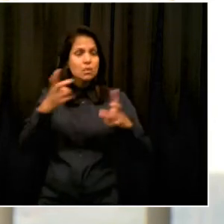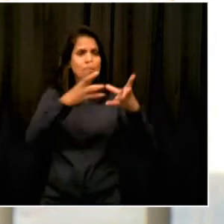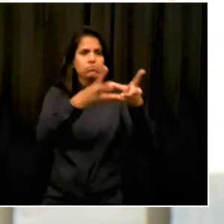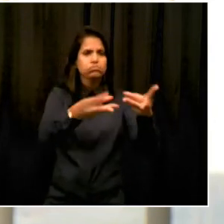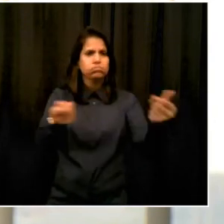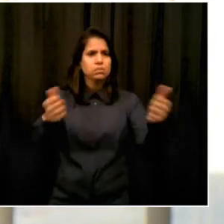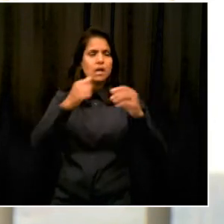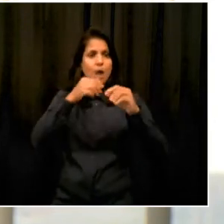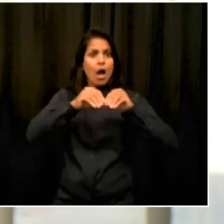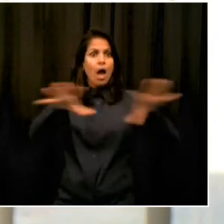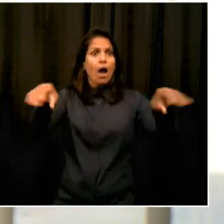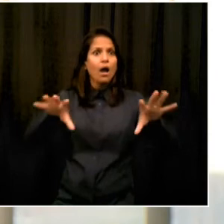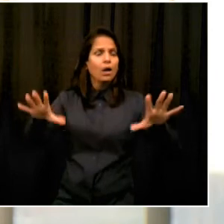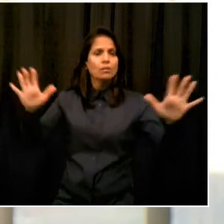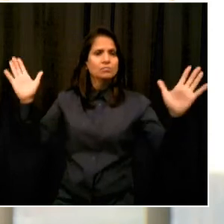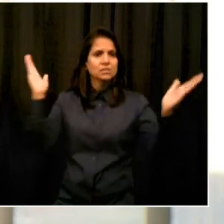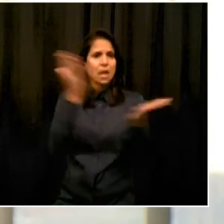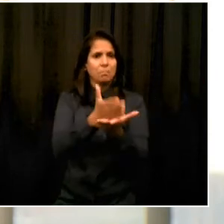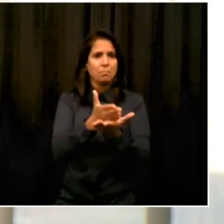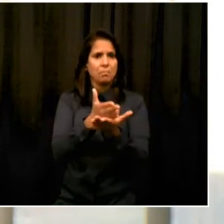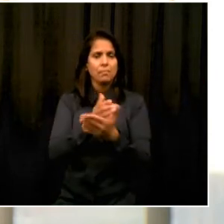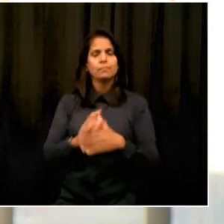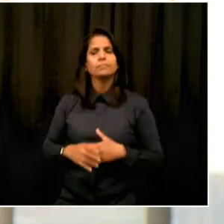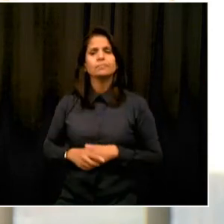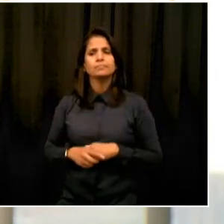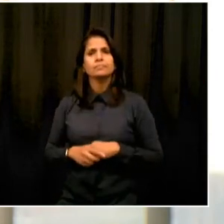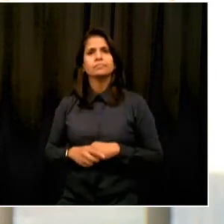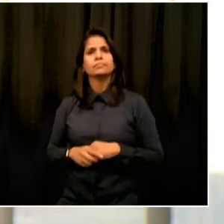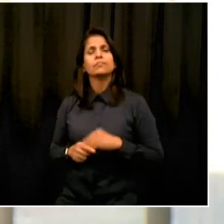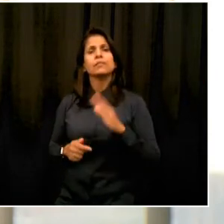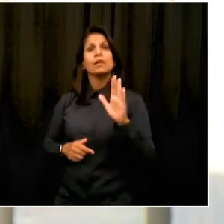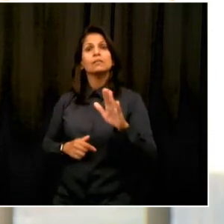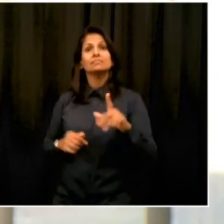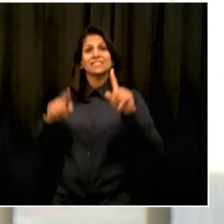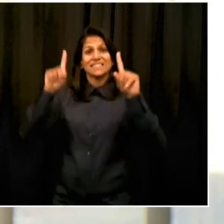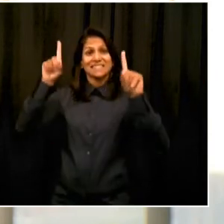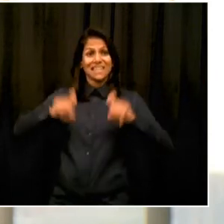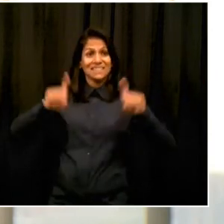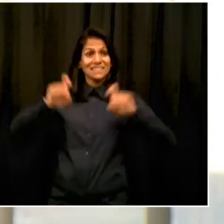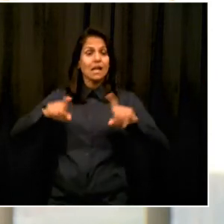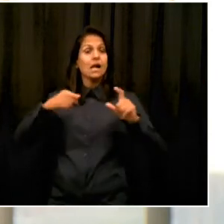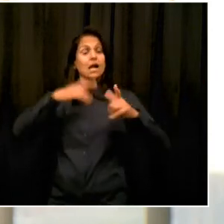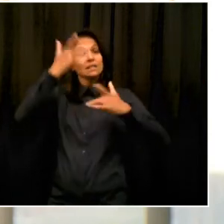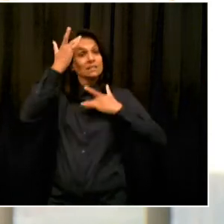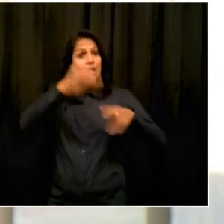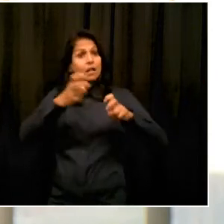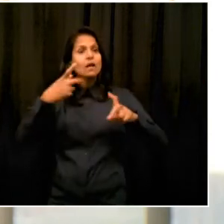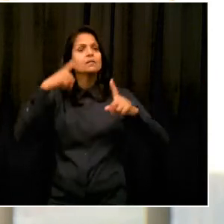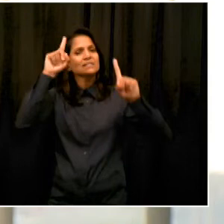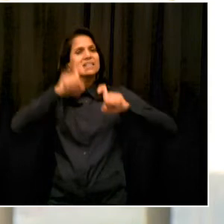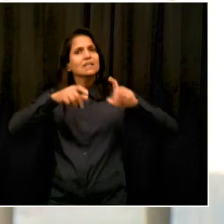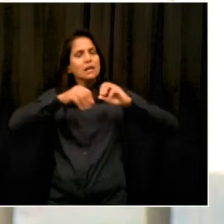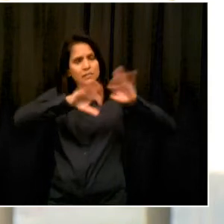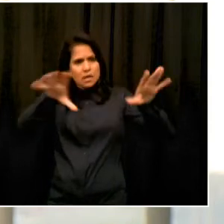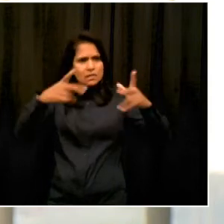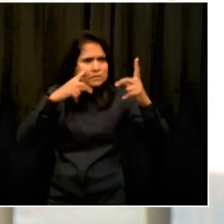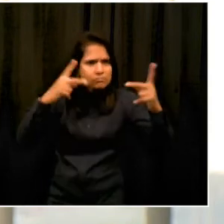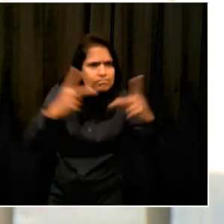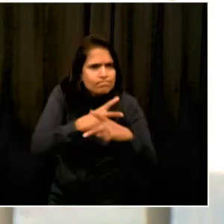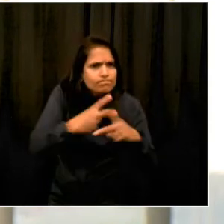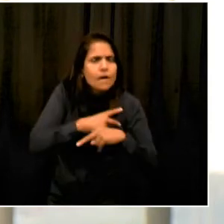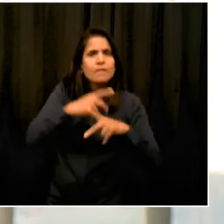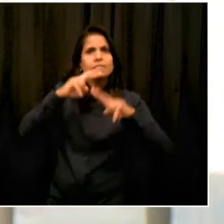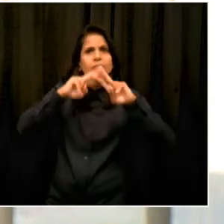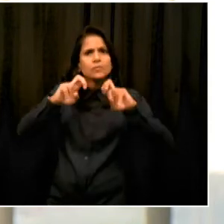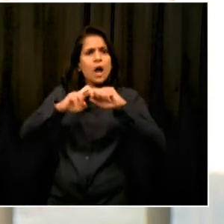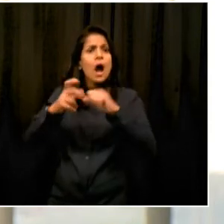where those answers are being created and tested and proven, a huge amount of investment comes our way. A huge amount of